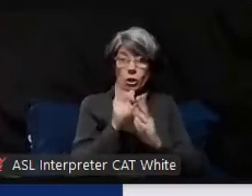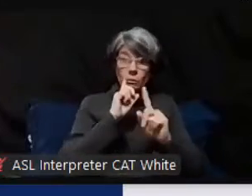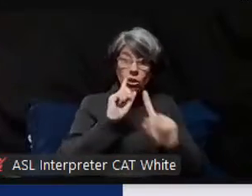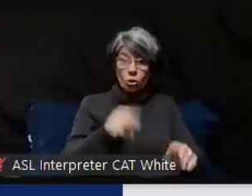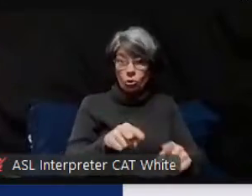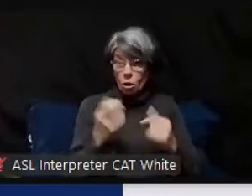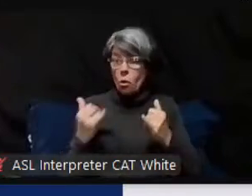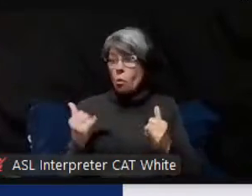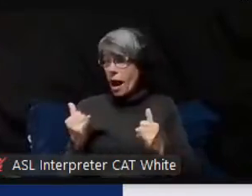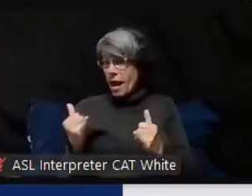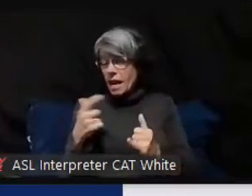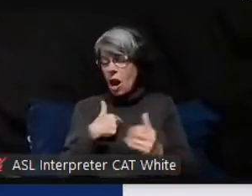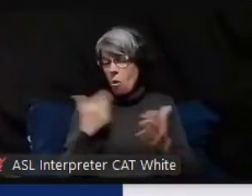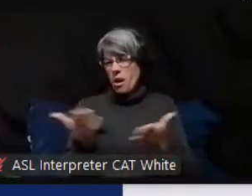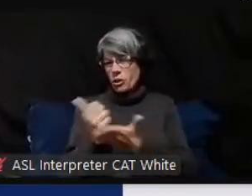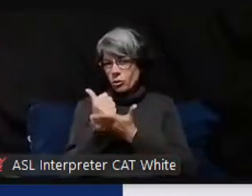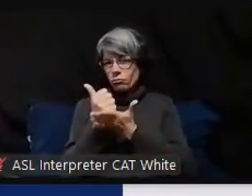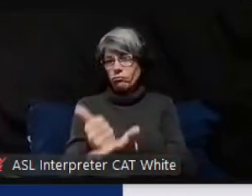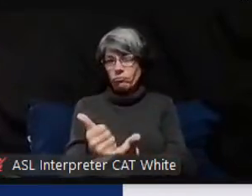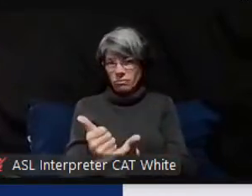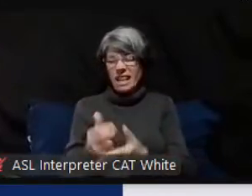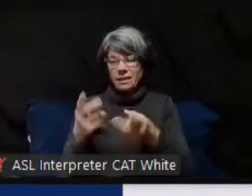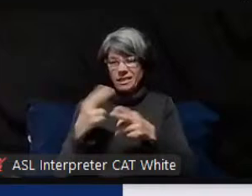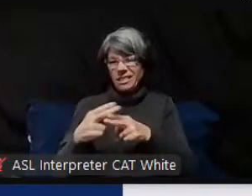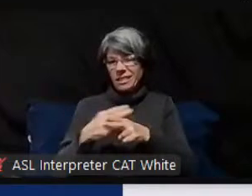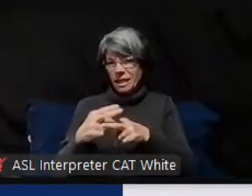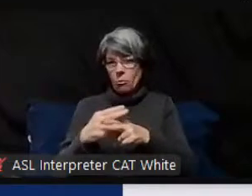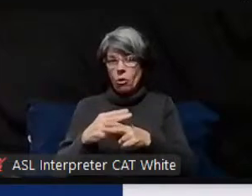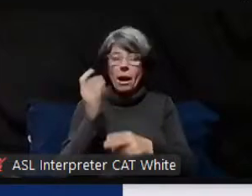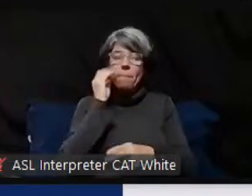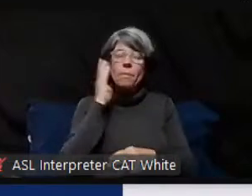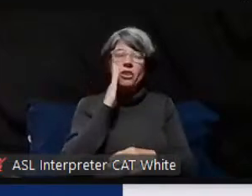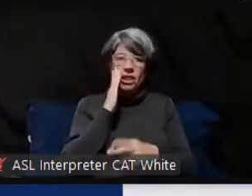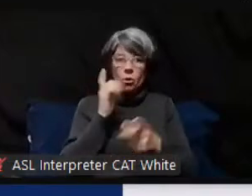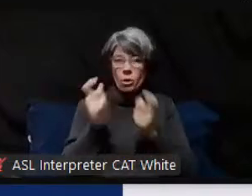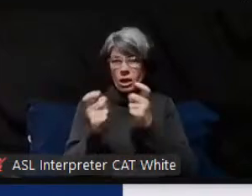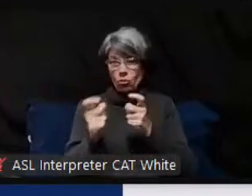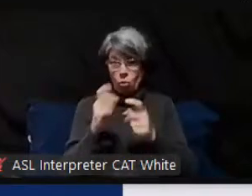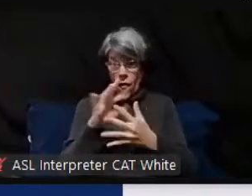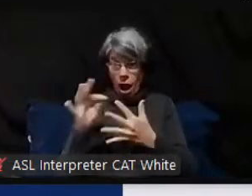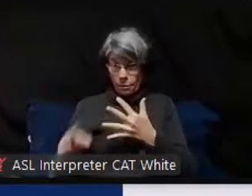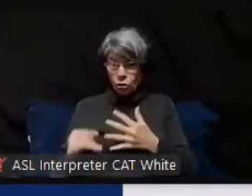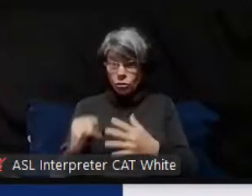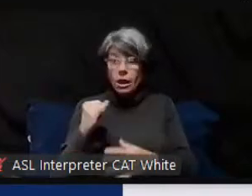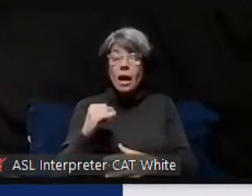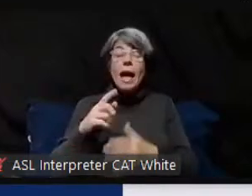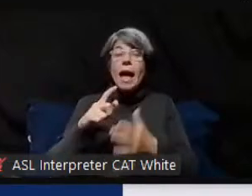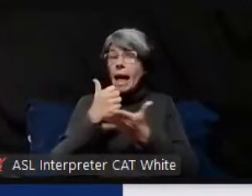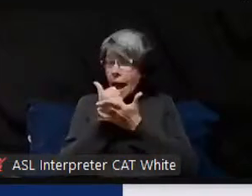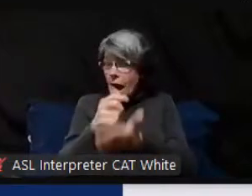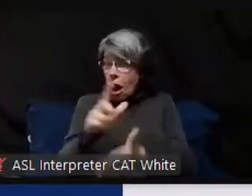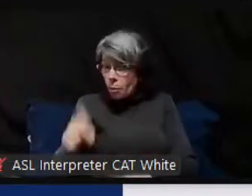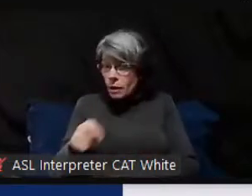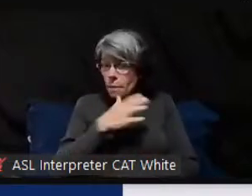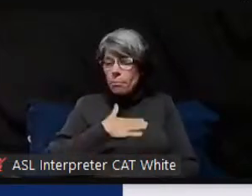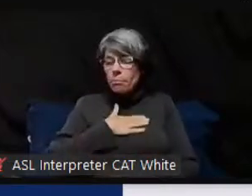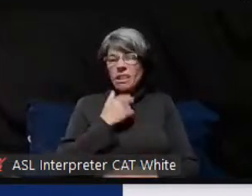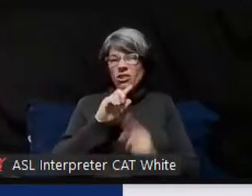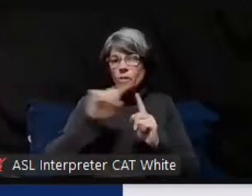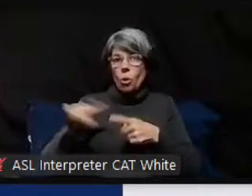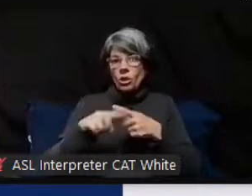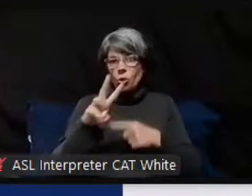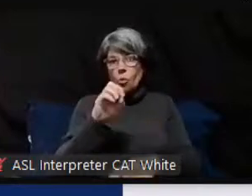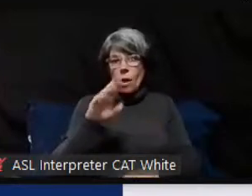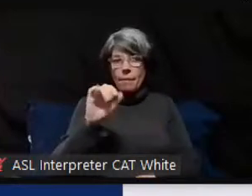meantime, we're here to assist with temporary mosquito control options. And so if you need assistance, please visit our website